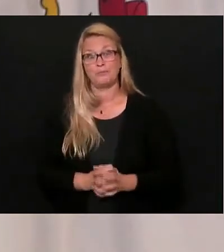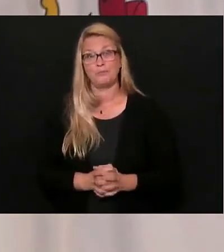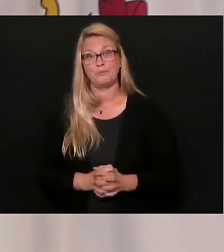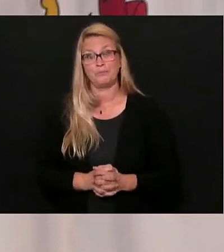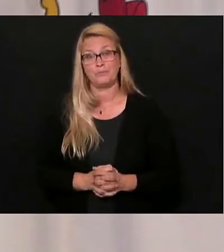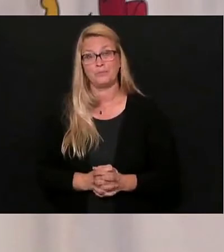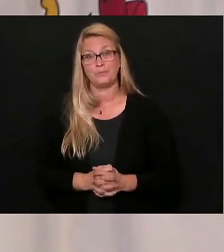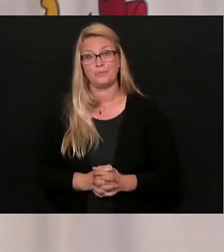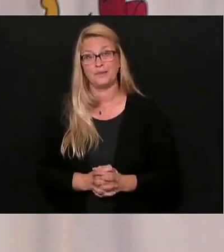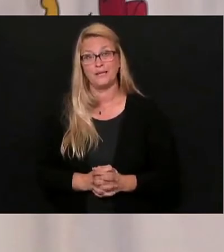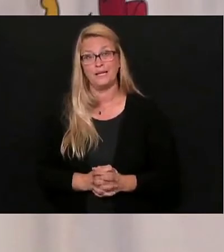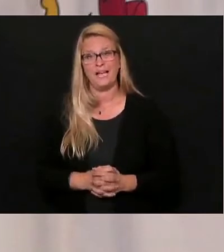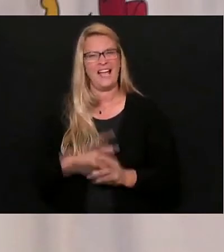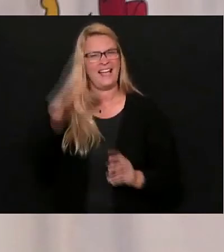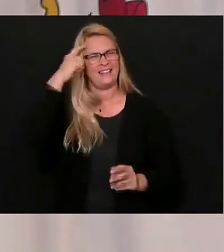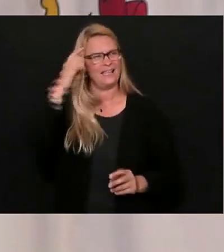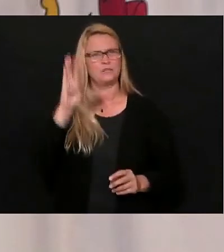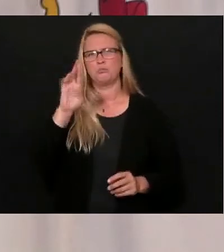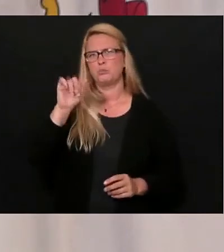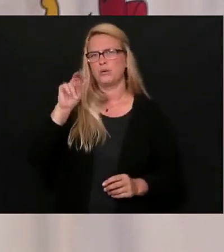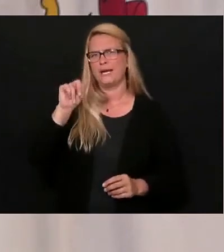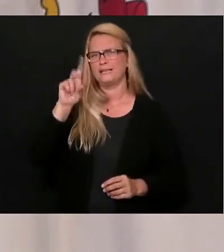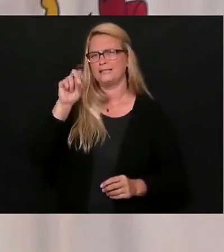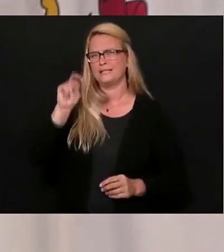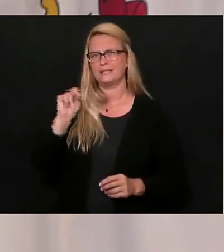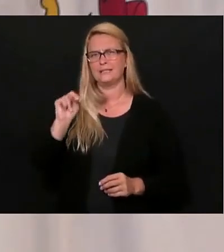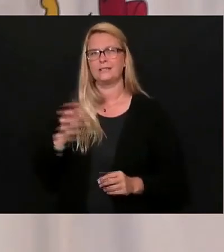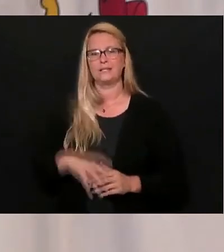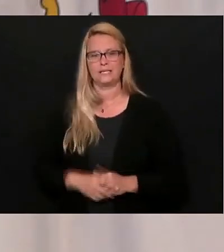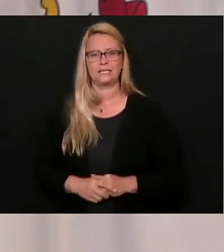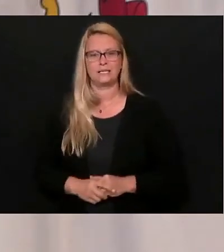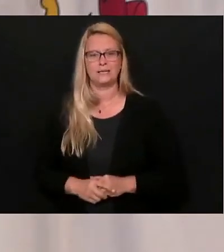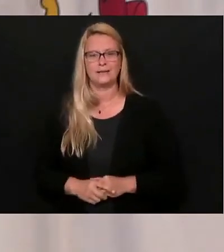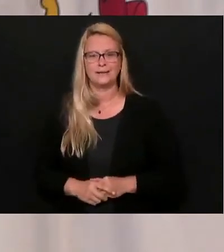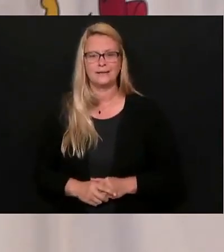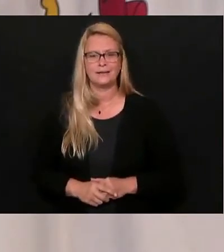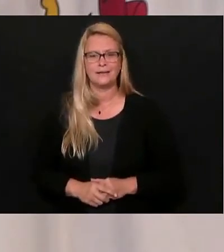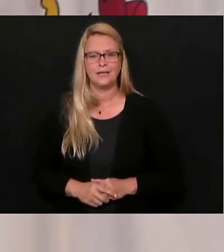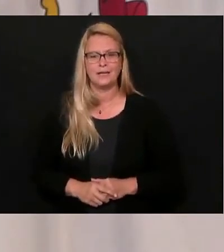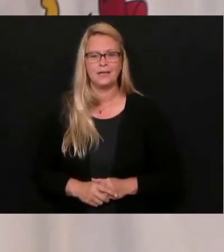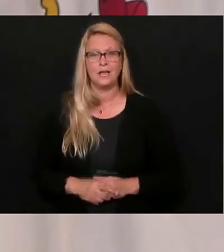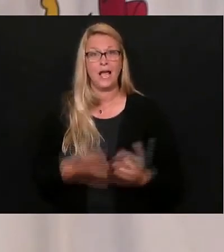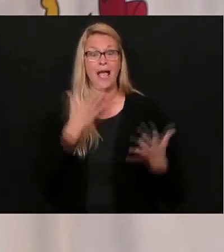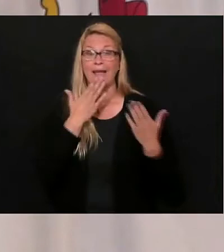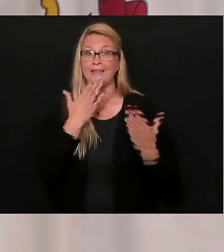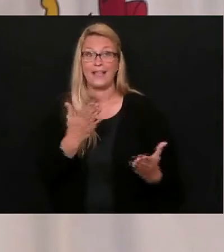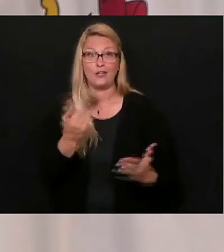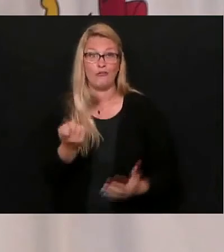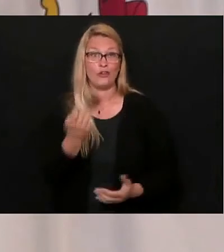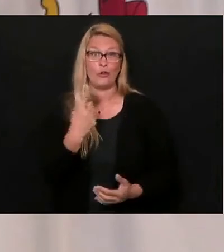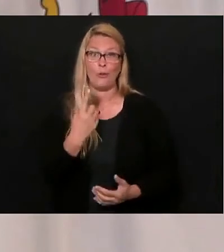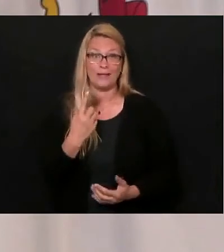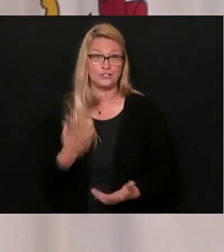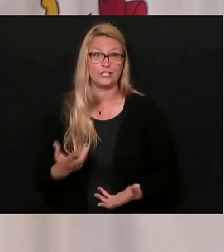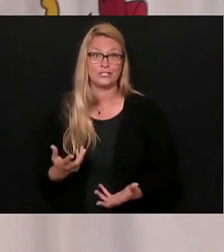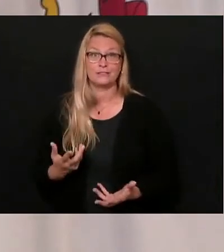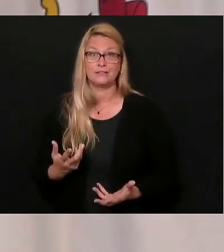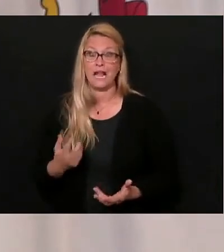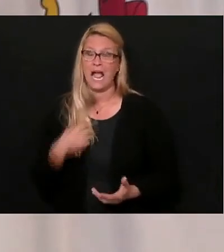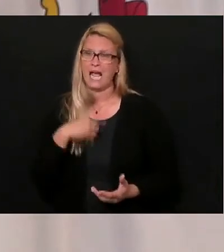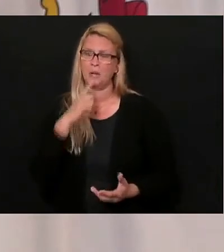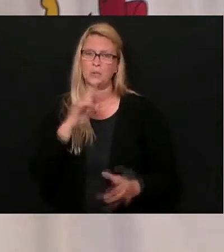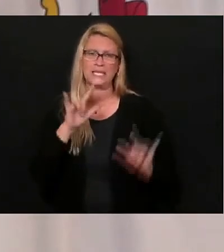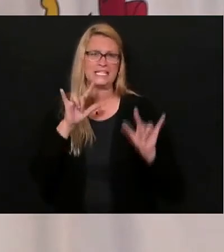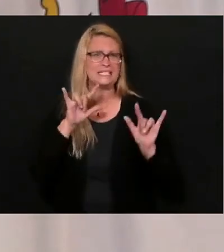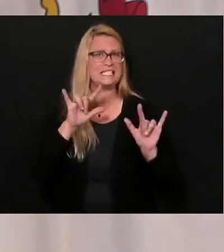And I think it's Brandon, or and I'm not sure exactly, but I thank you for the questions. I love these kids